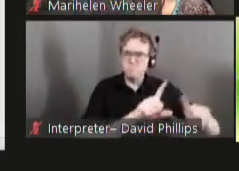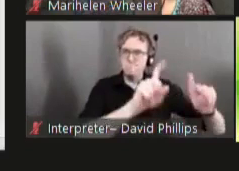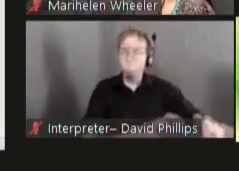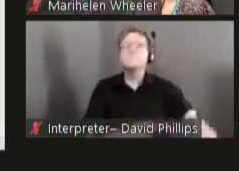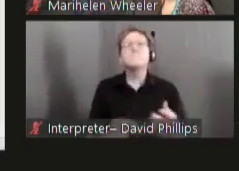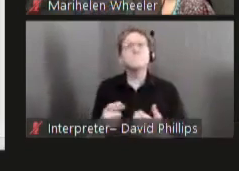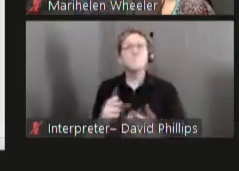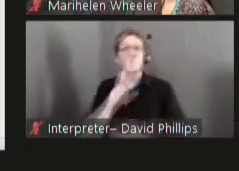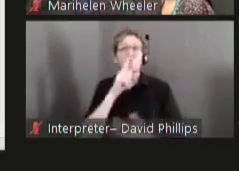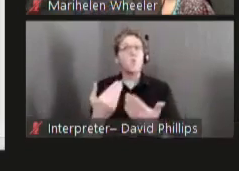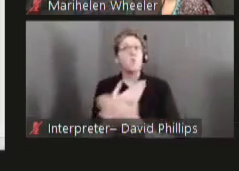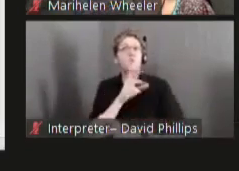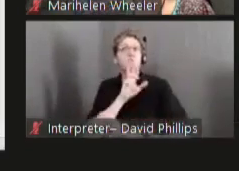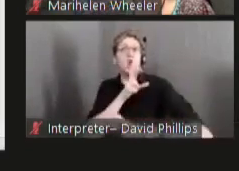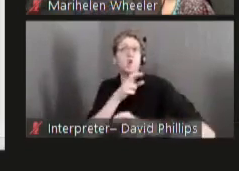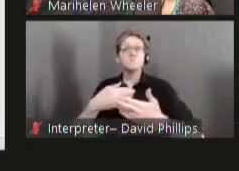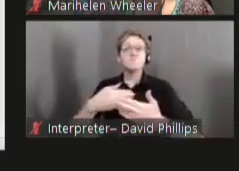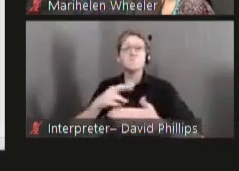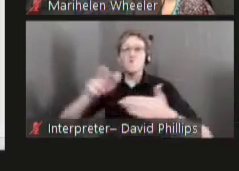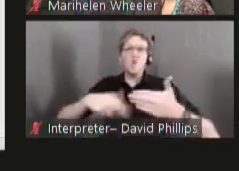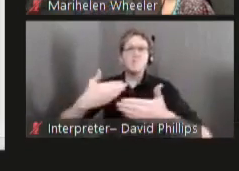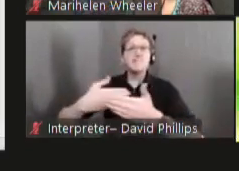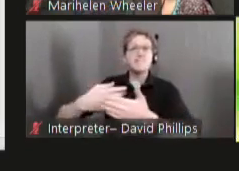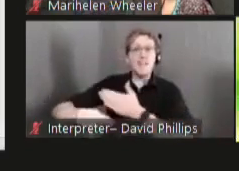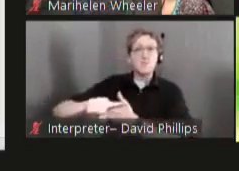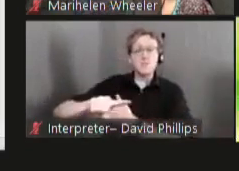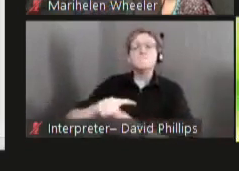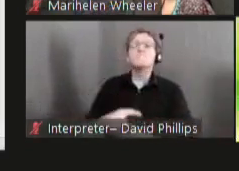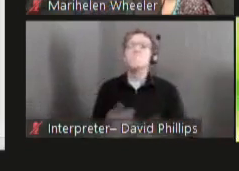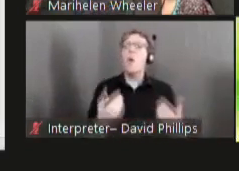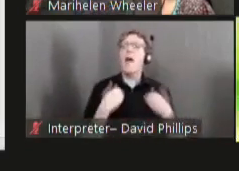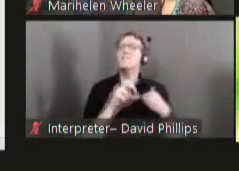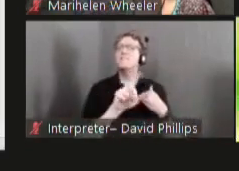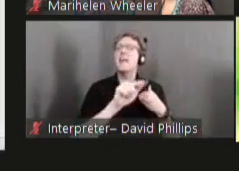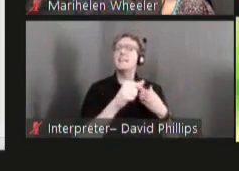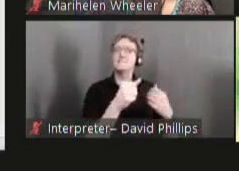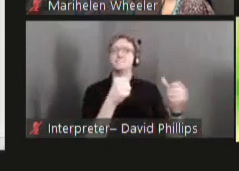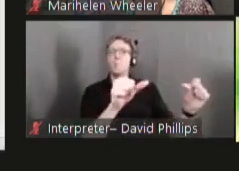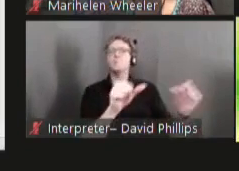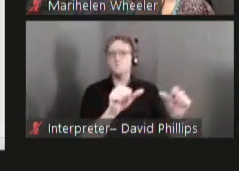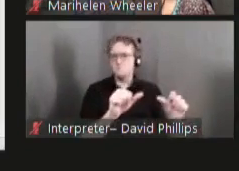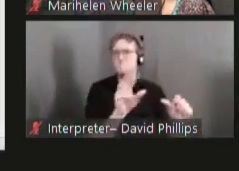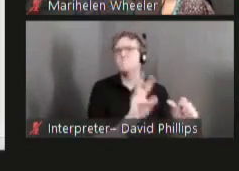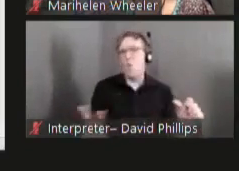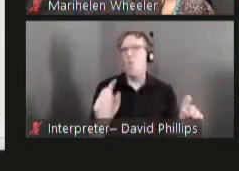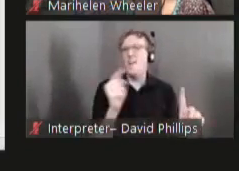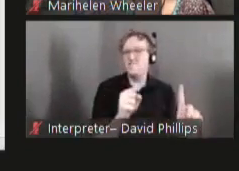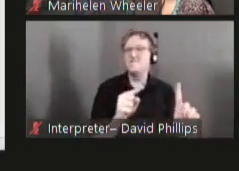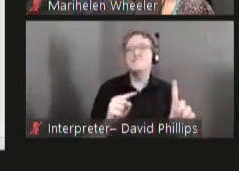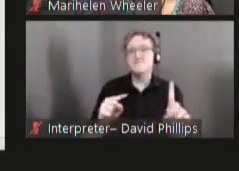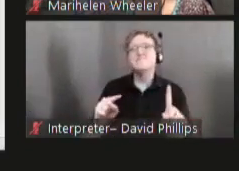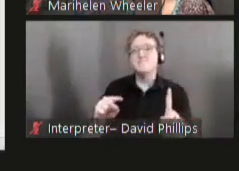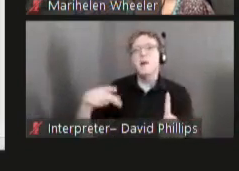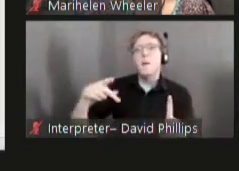next week. And right now, these data are posted online on the Emerging Pathogen Institute website and